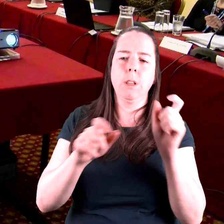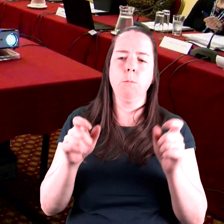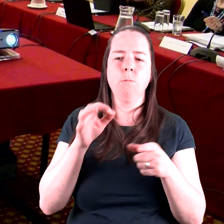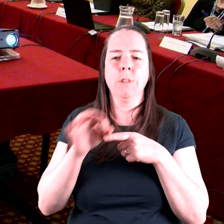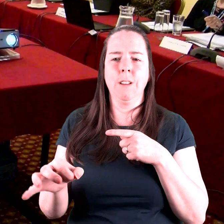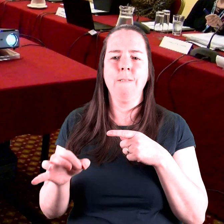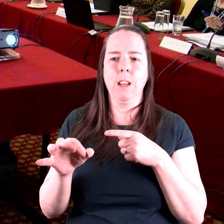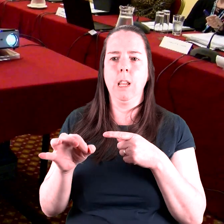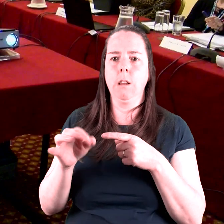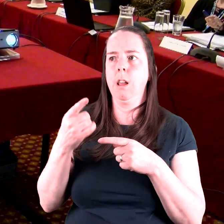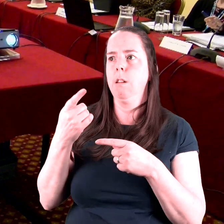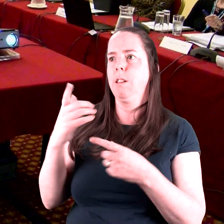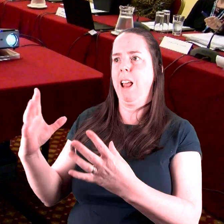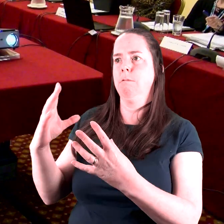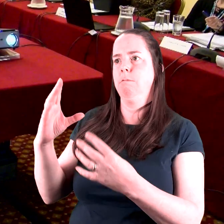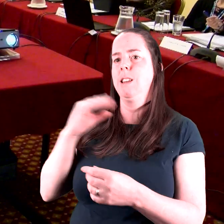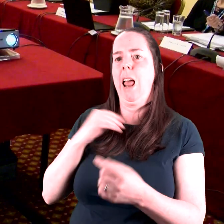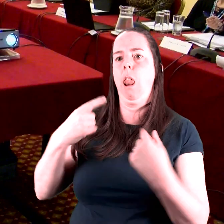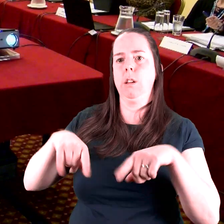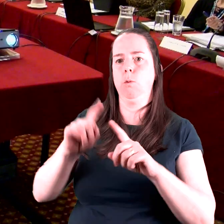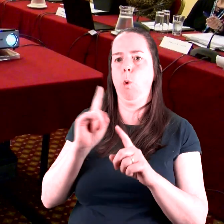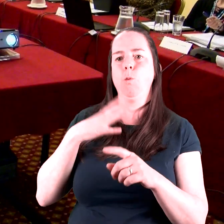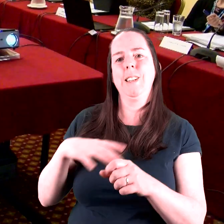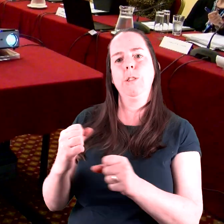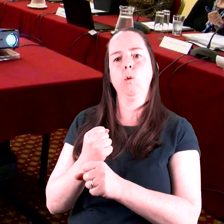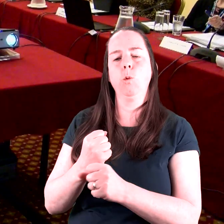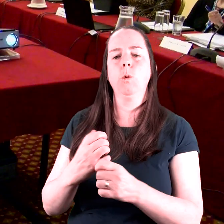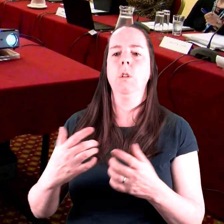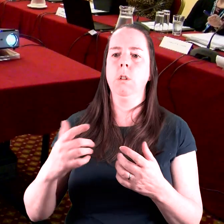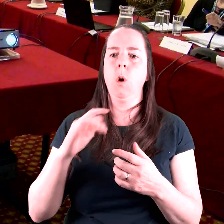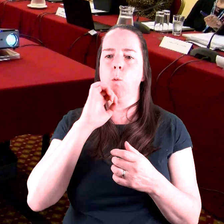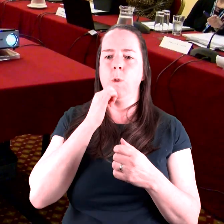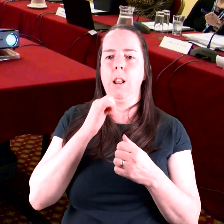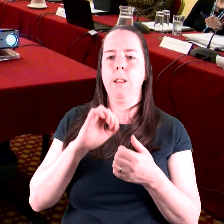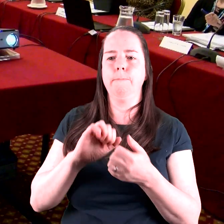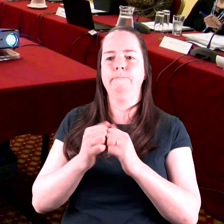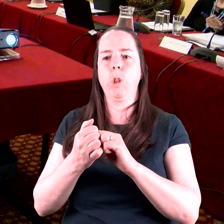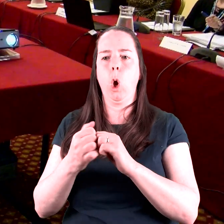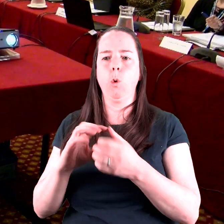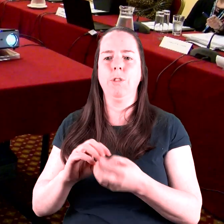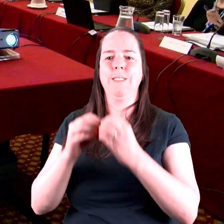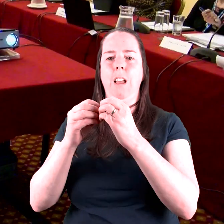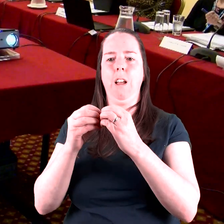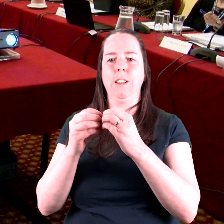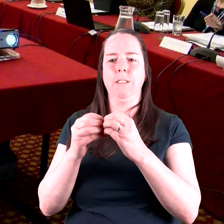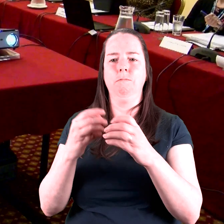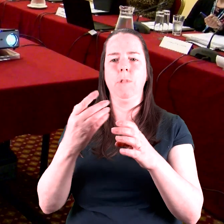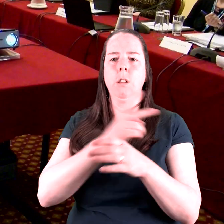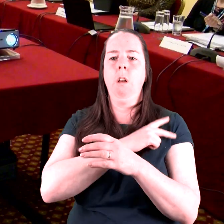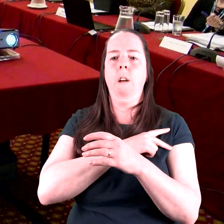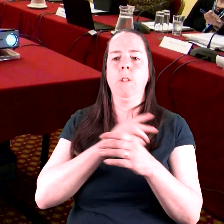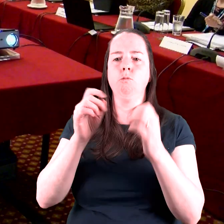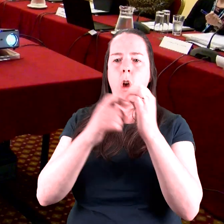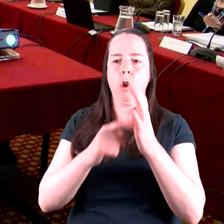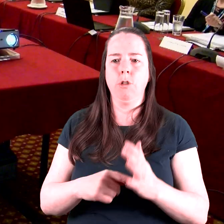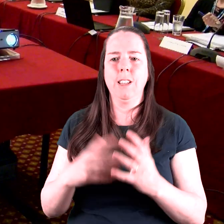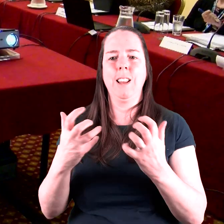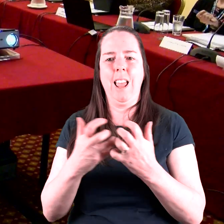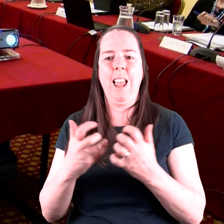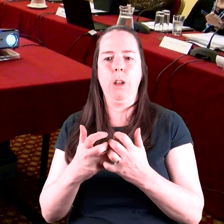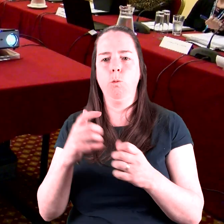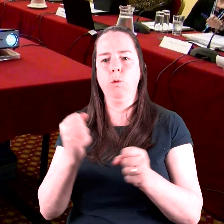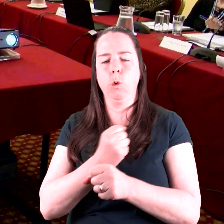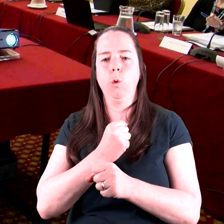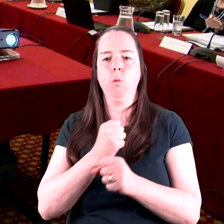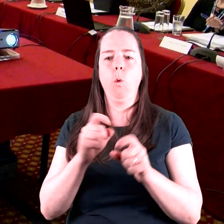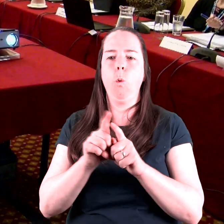local people particularly can tell us what we need to be doing. So I think we really will co-design particularly those workforce priorities and how we do it,